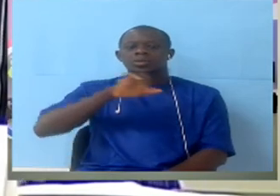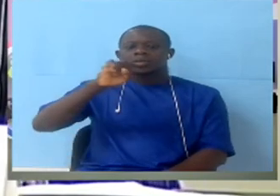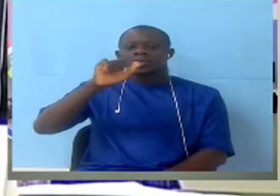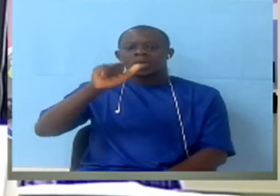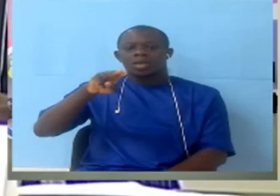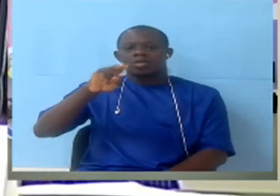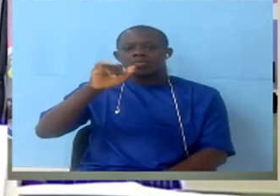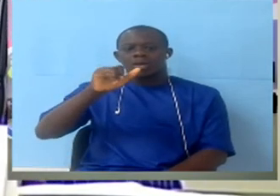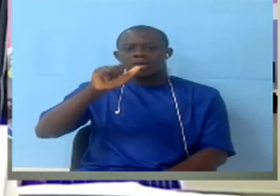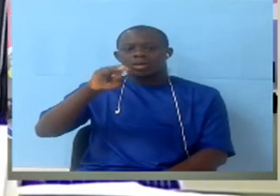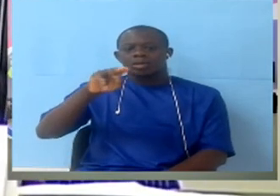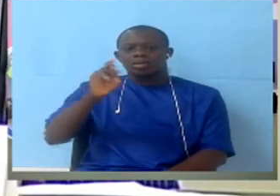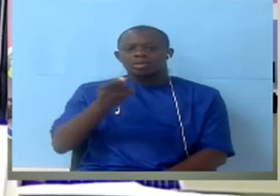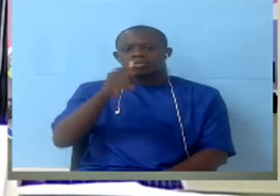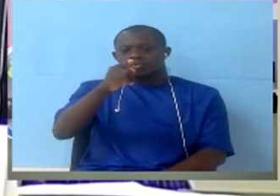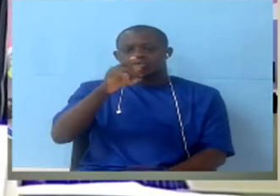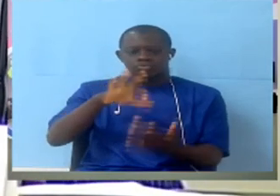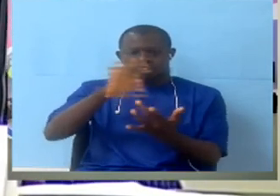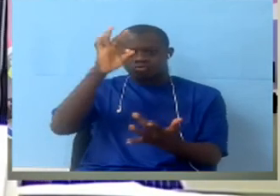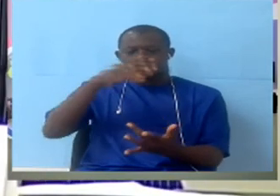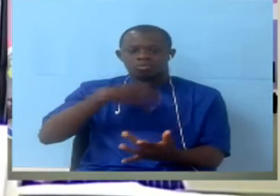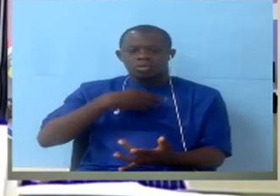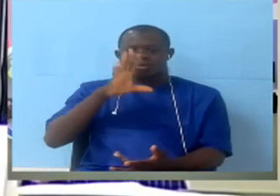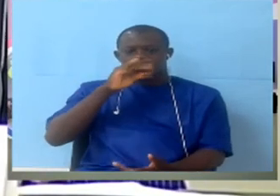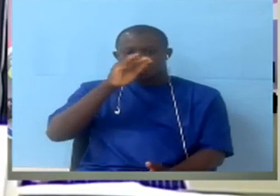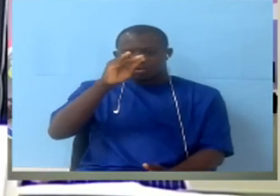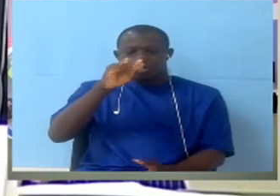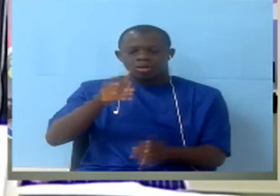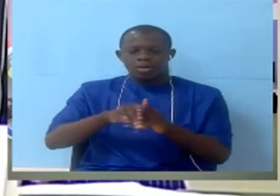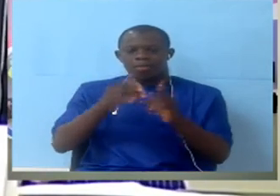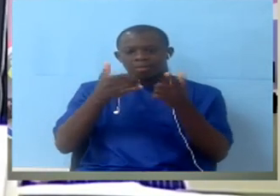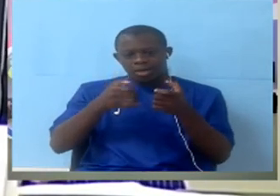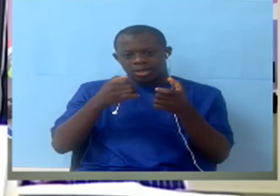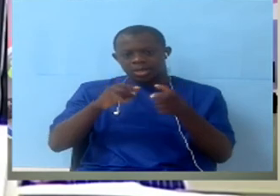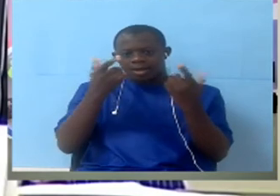have opted to speak in the Mandinka language, correct? Mr. Sanyang, na